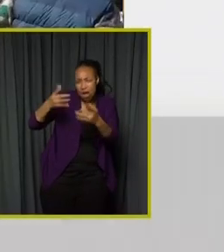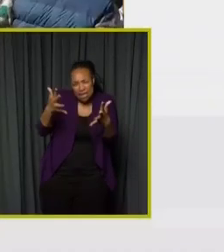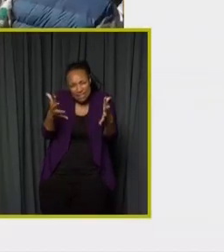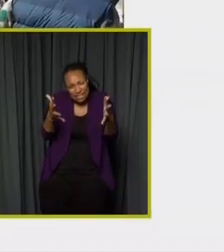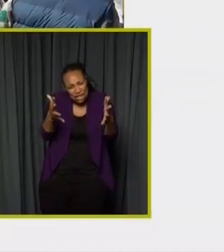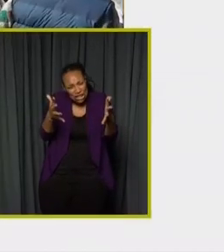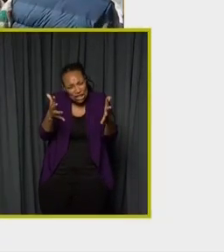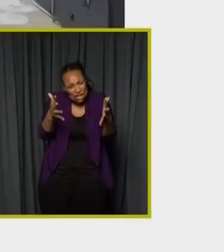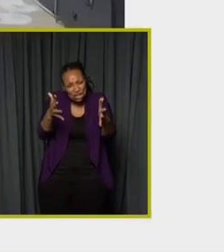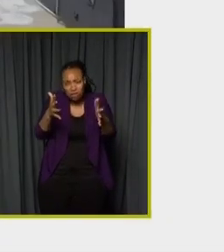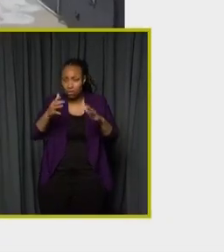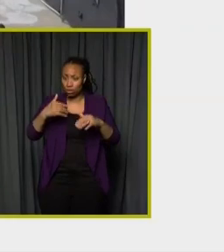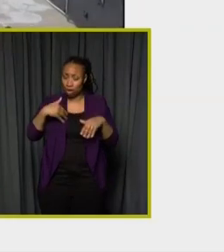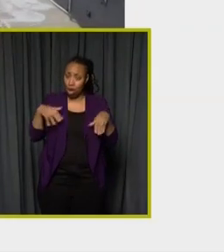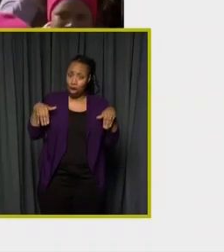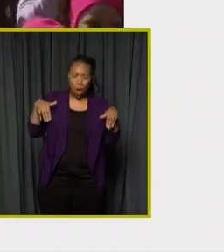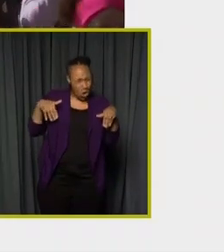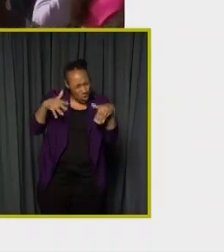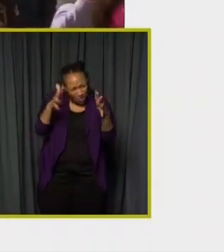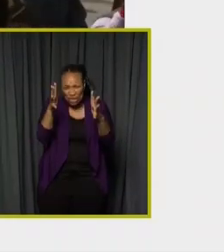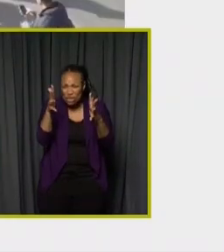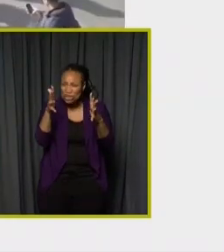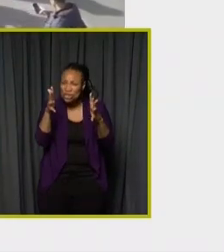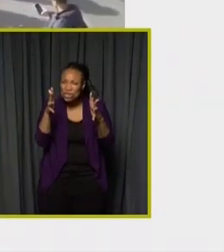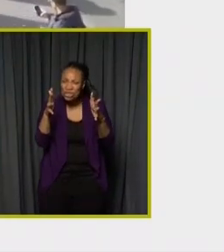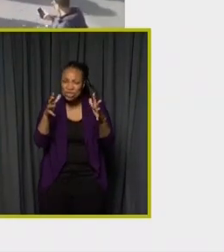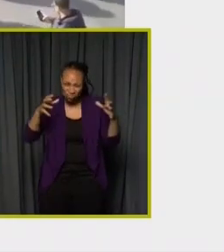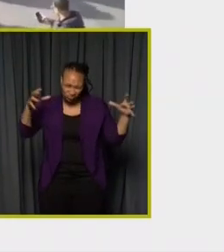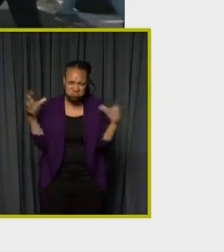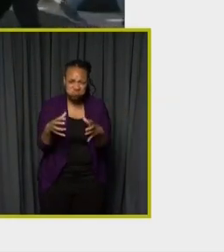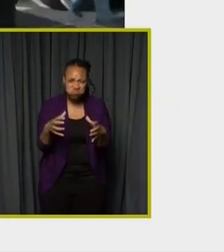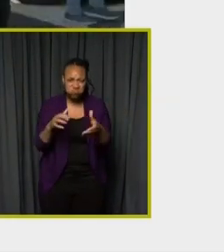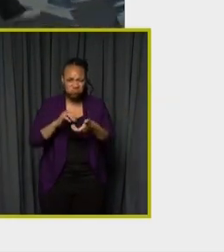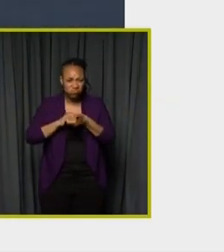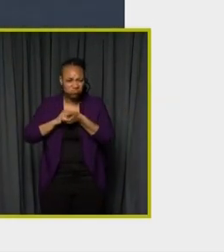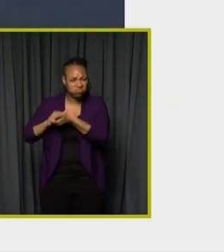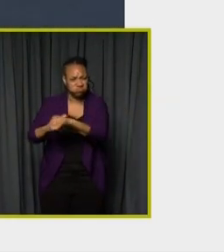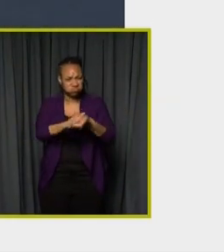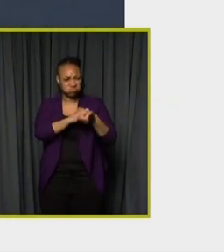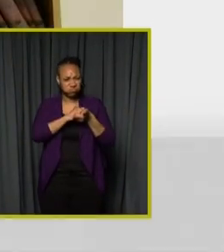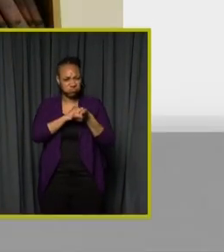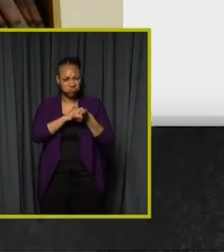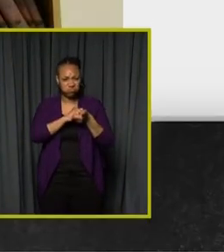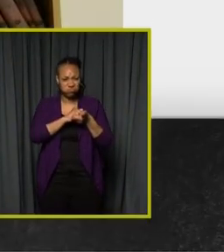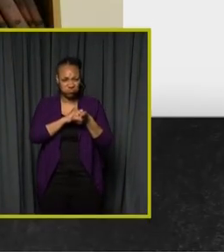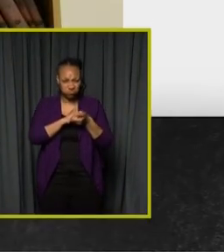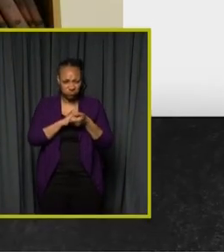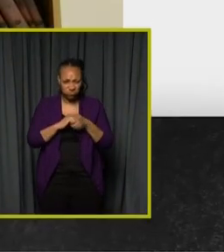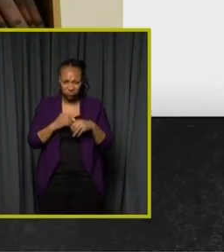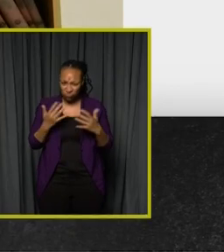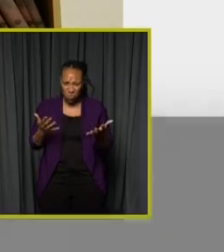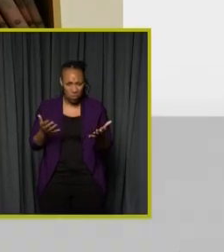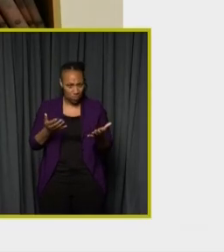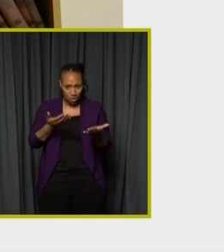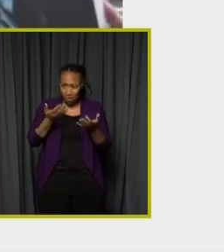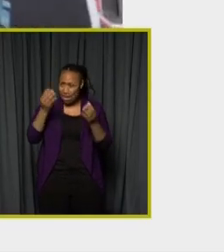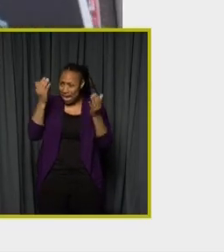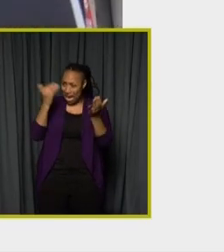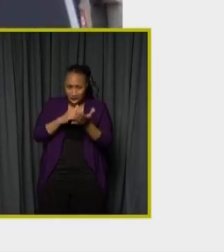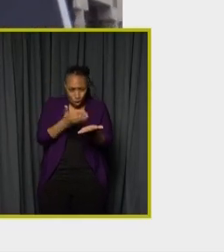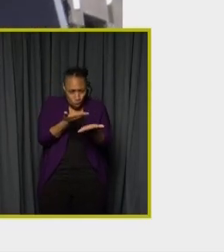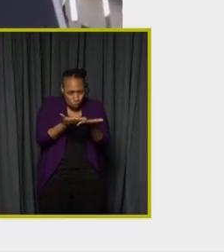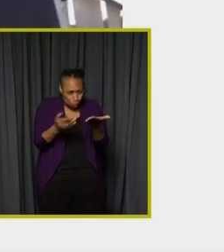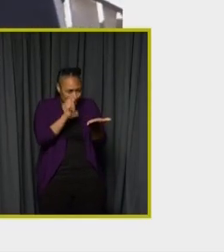the spirit of river, soil, mountain, and tree. There is enough for everyone to live free, but there is not enough